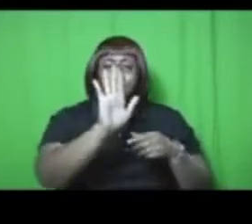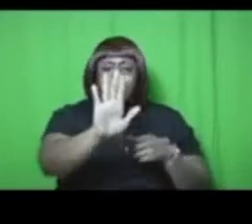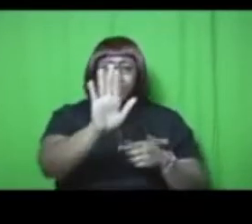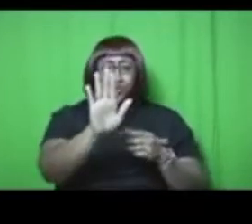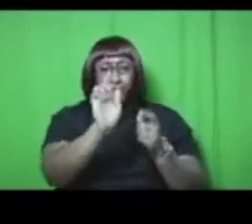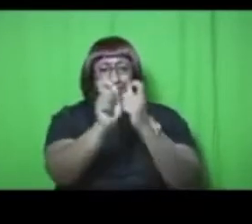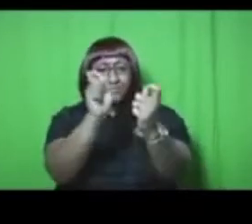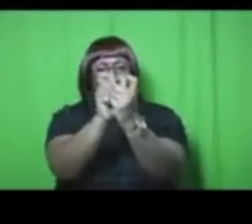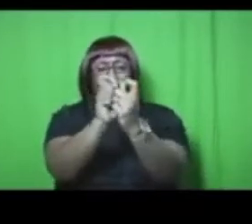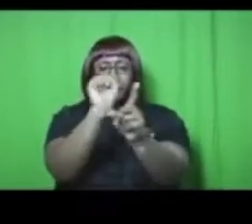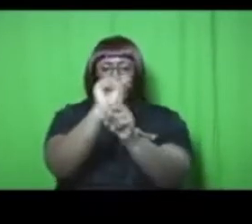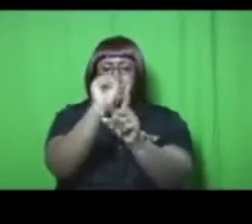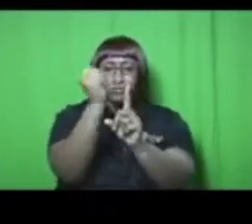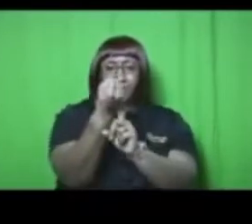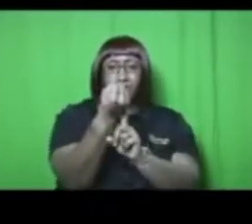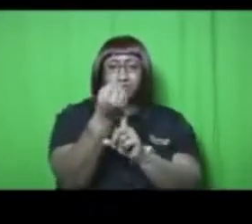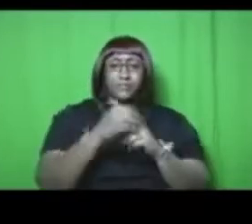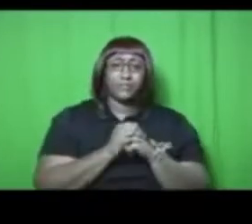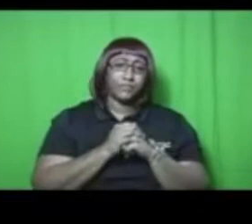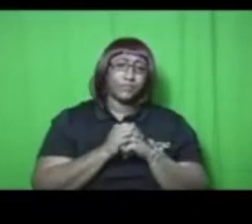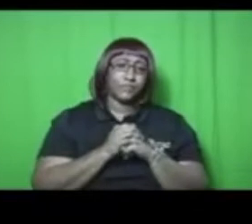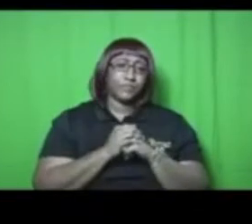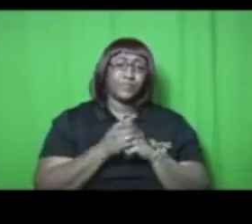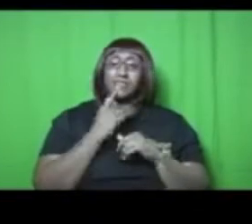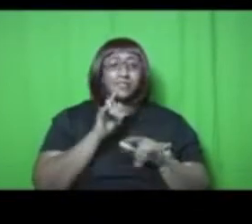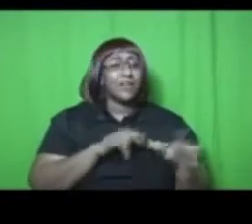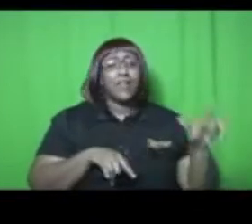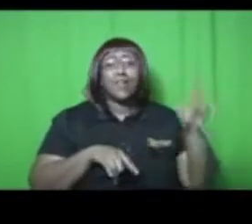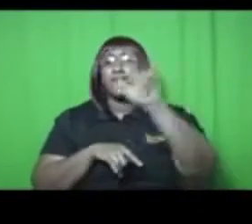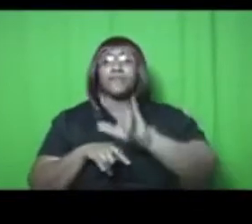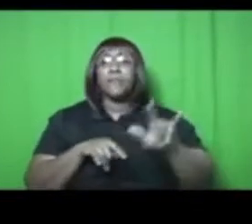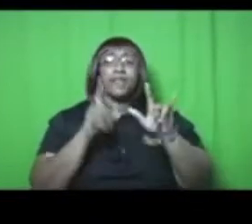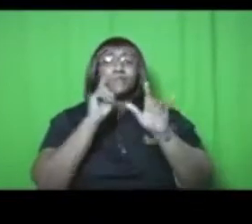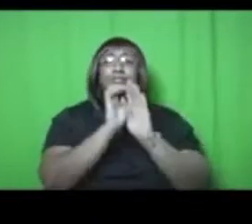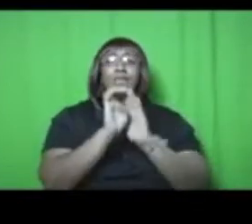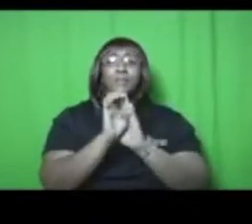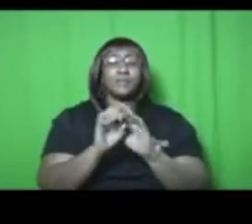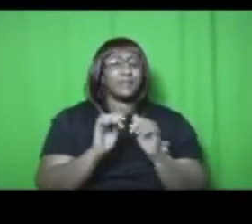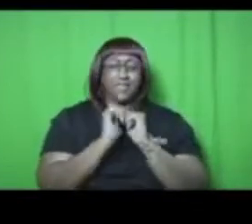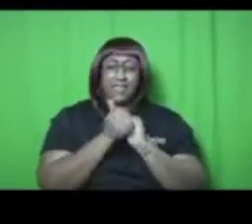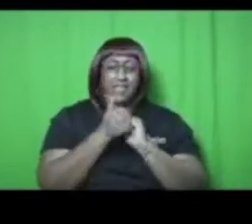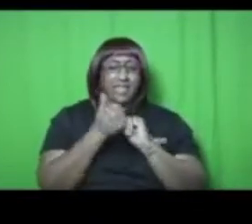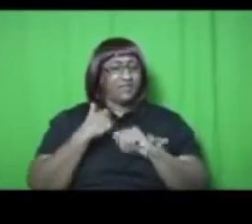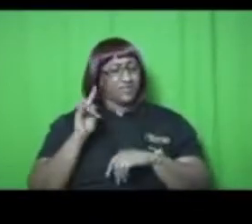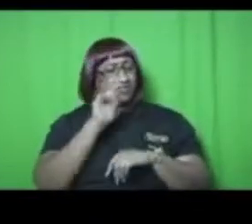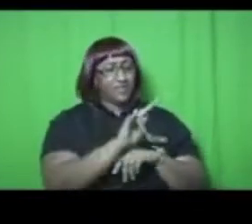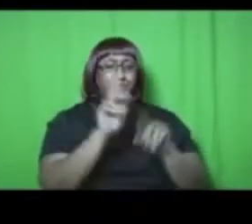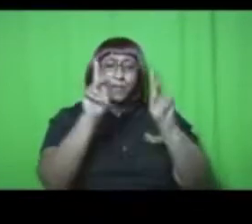situation. Now the Logos word says love everybody. But preacher, how do I love that